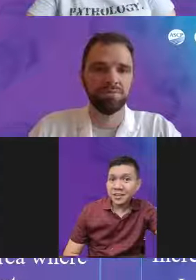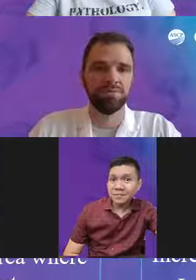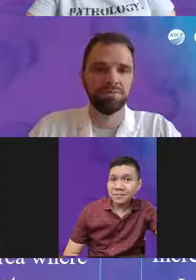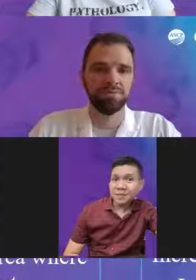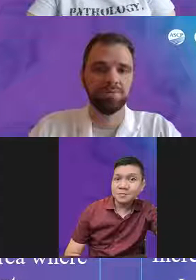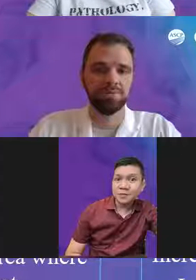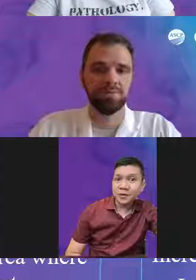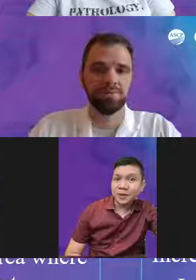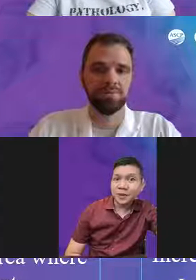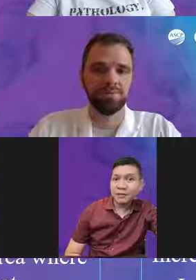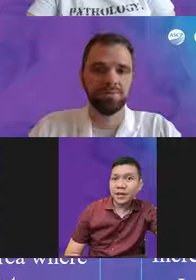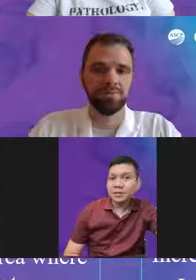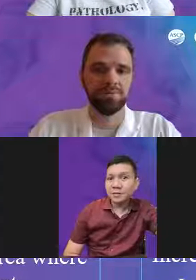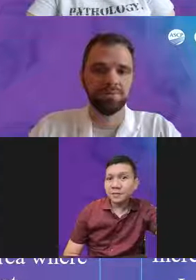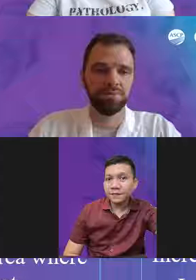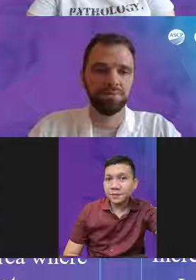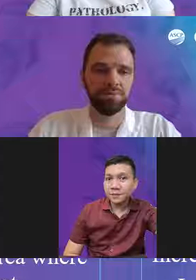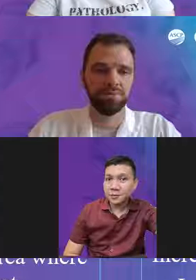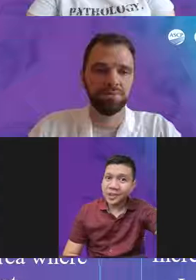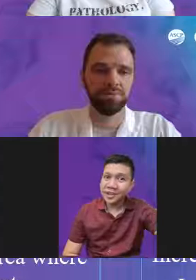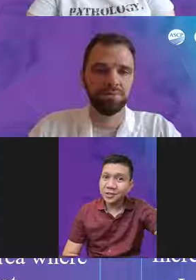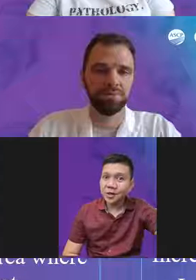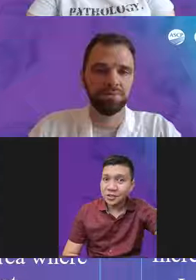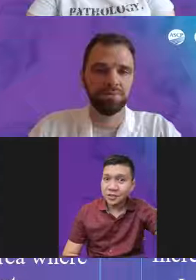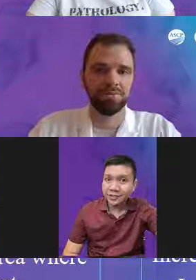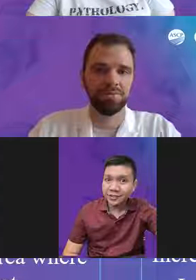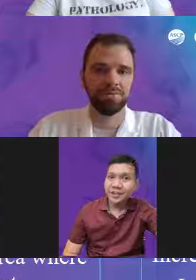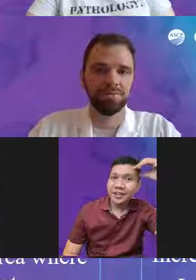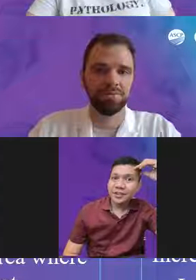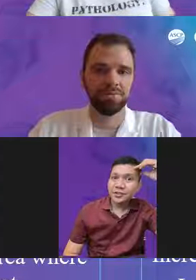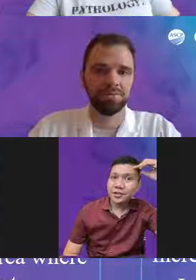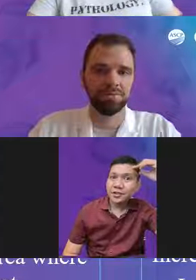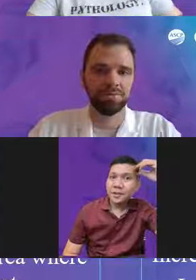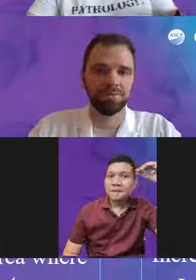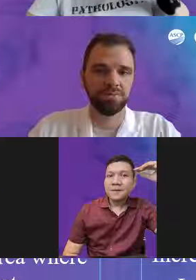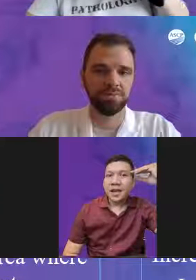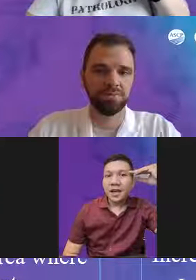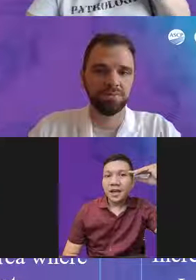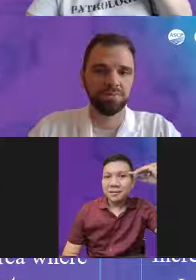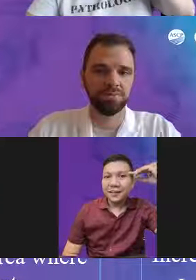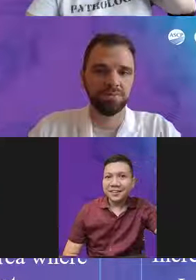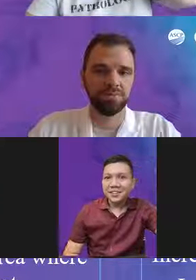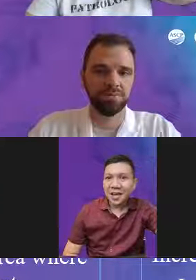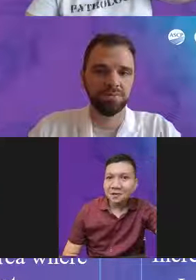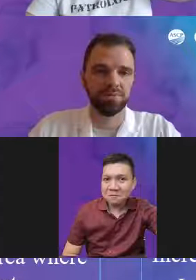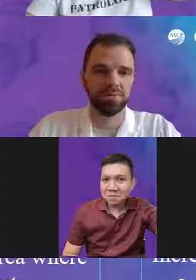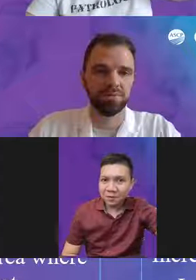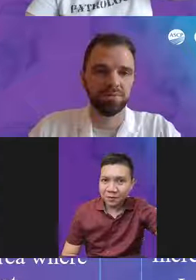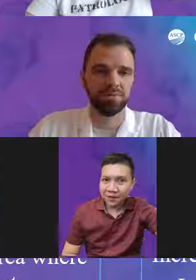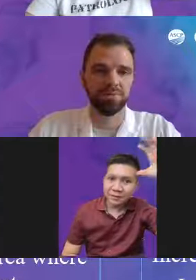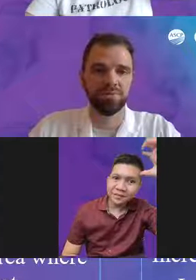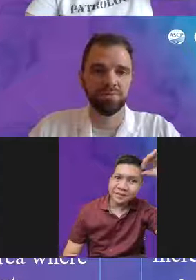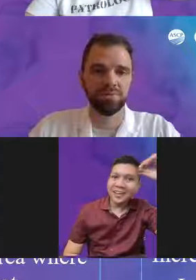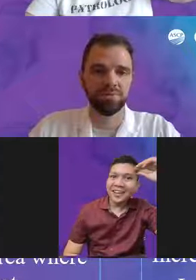MCV. You know, at MCV is between 80 to 100. So this is how I